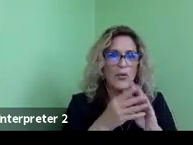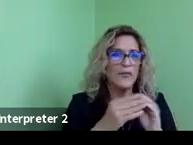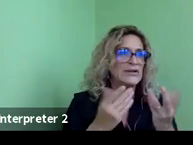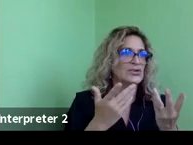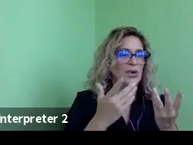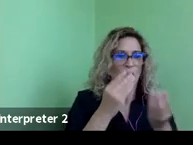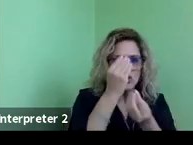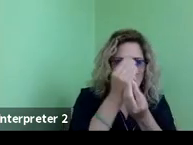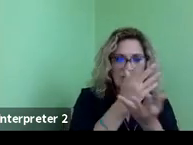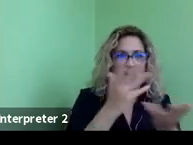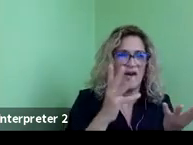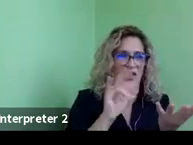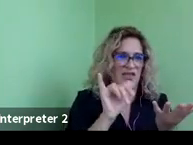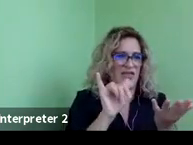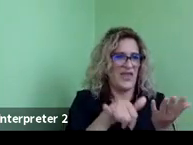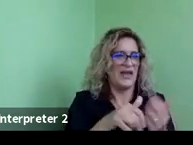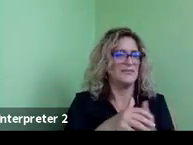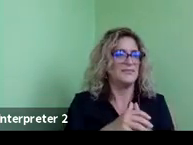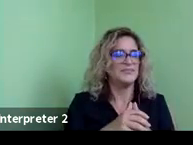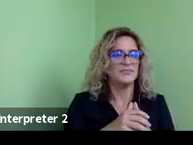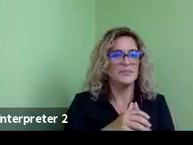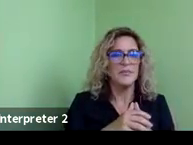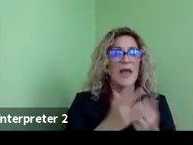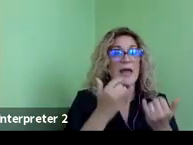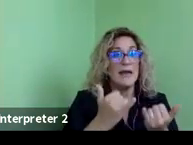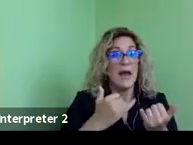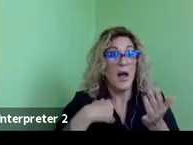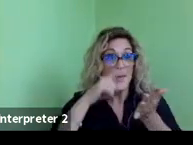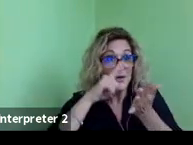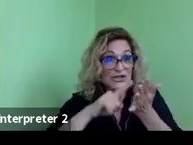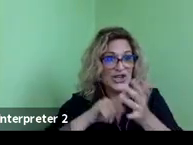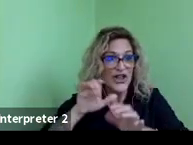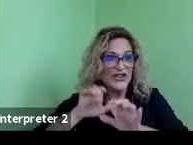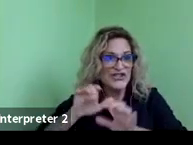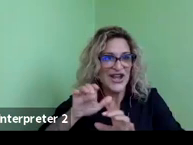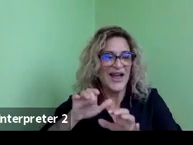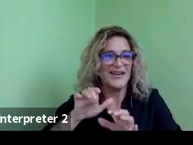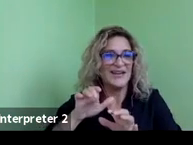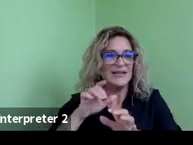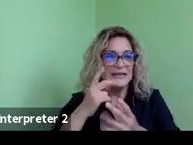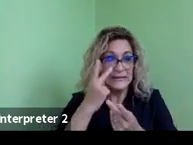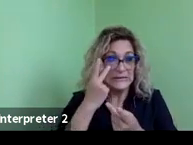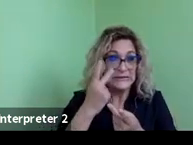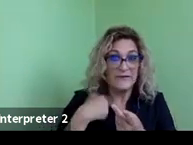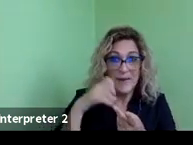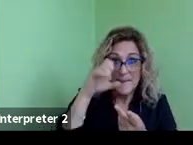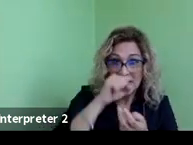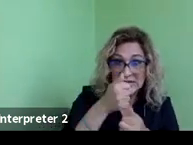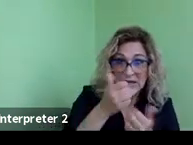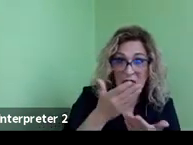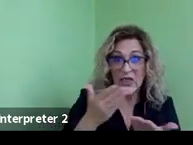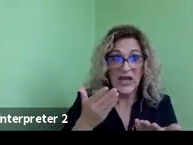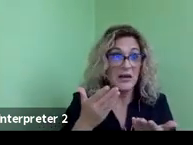just going to take a second to check in with the chat to see if I've missed anything. Take a sip of